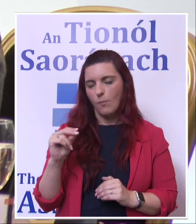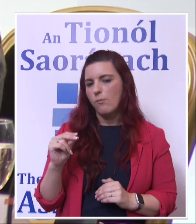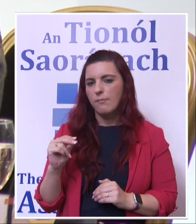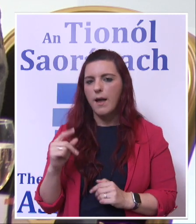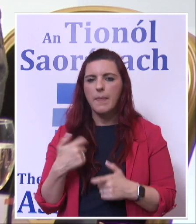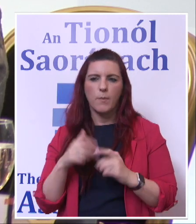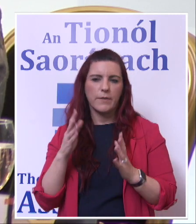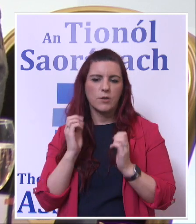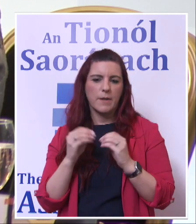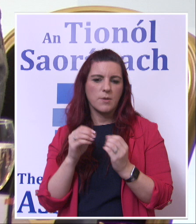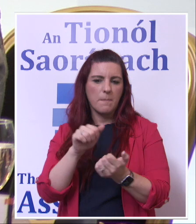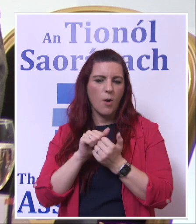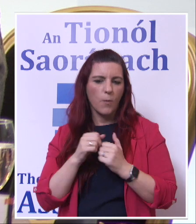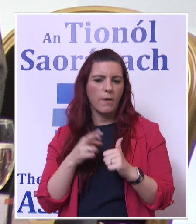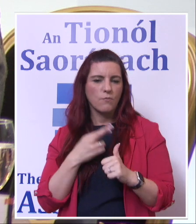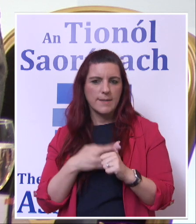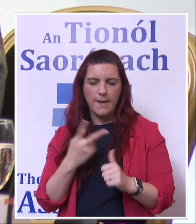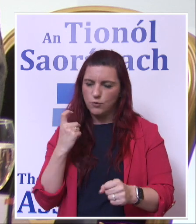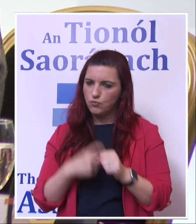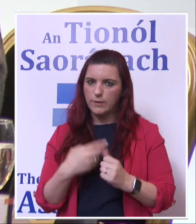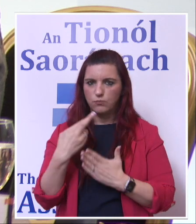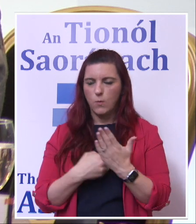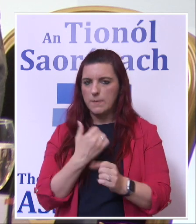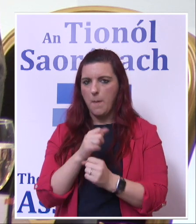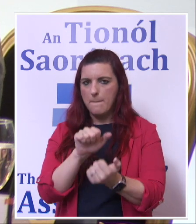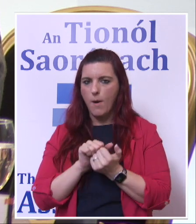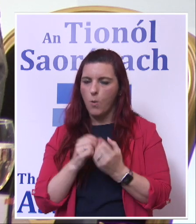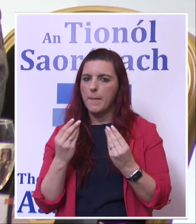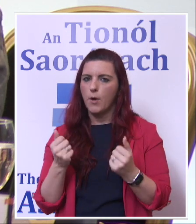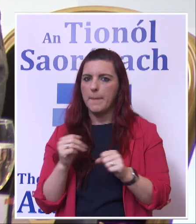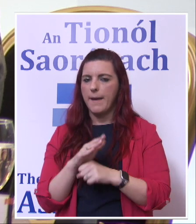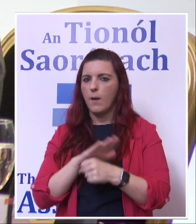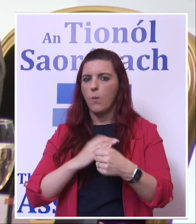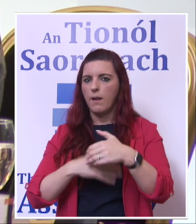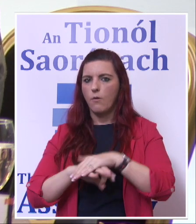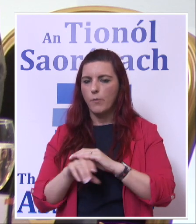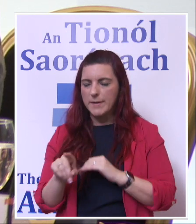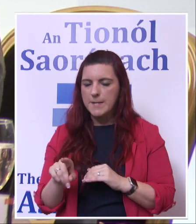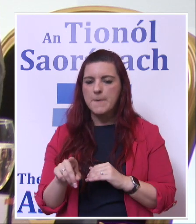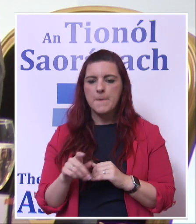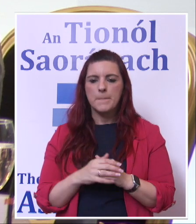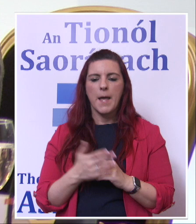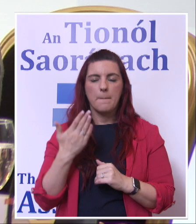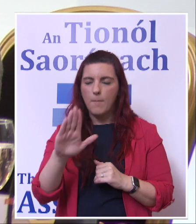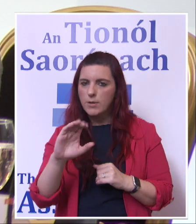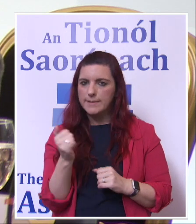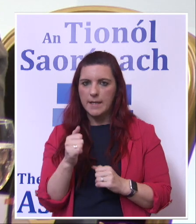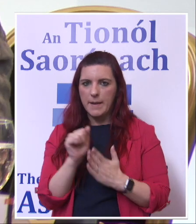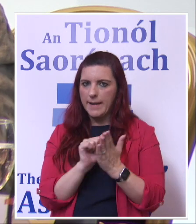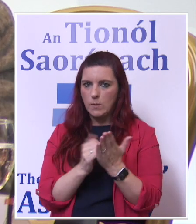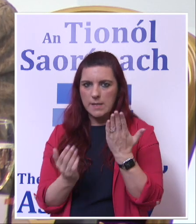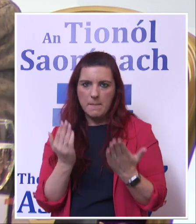mentioned already, there are very strict controls over borrowing, and they must keep their accounts in balance.